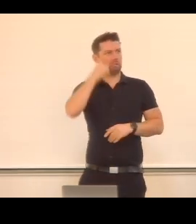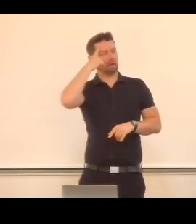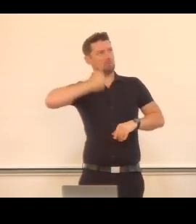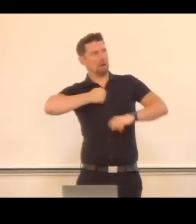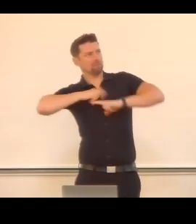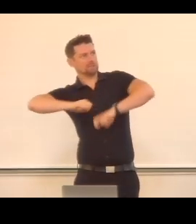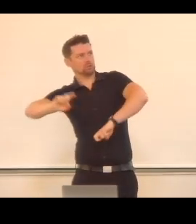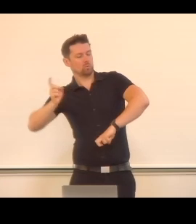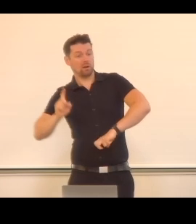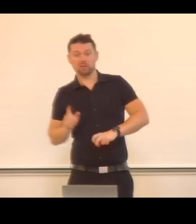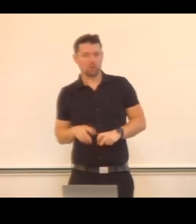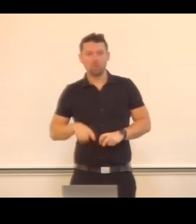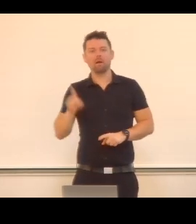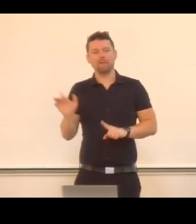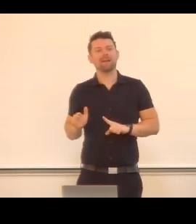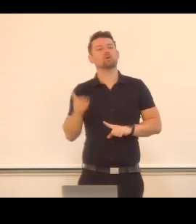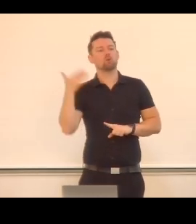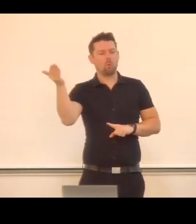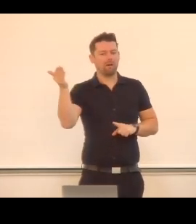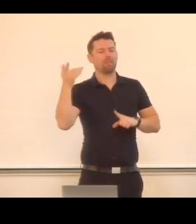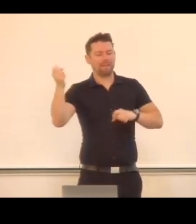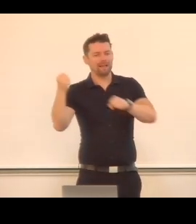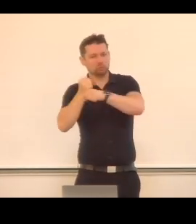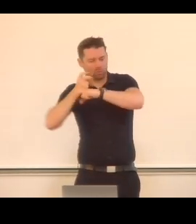station. They're doing research for everybody else.